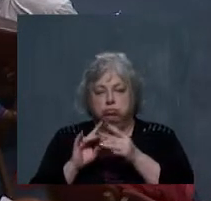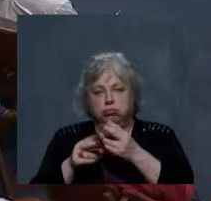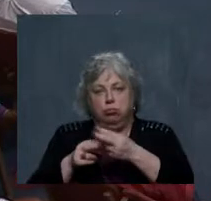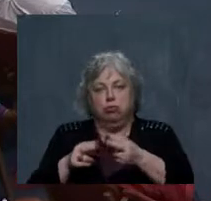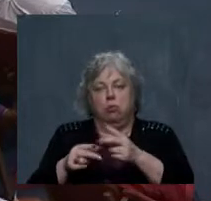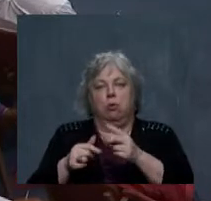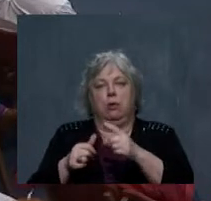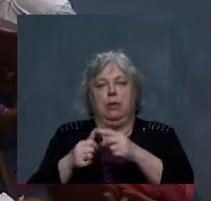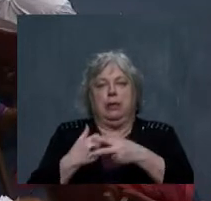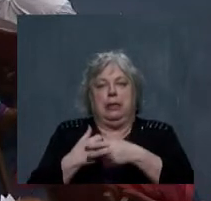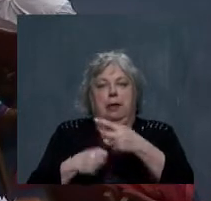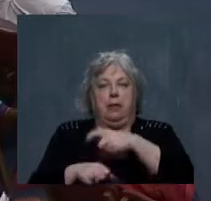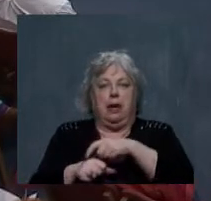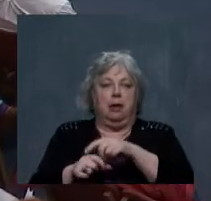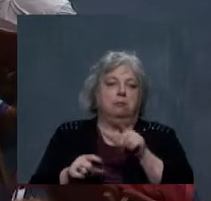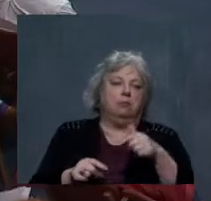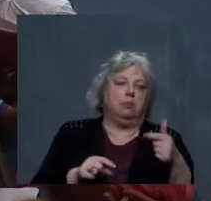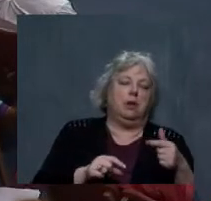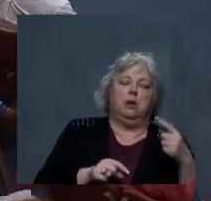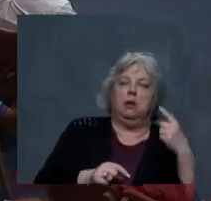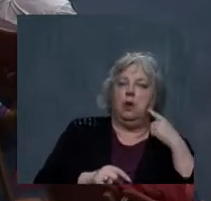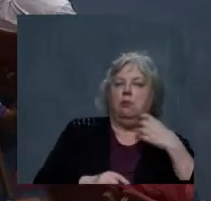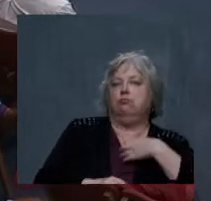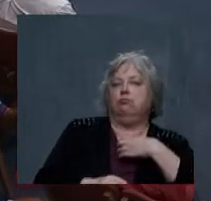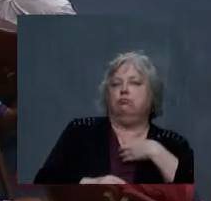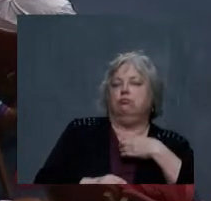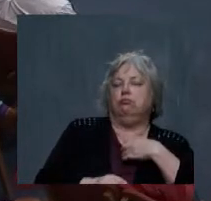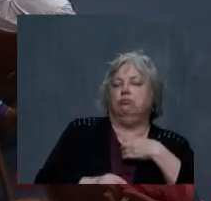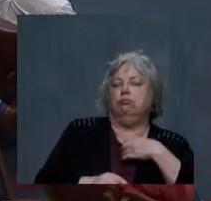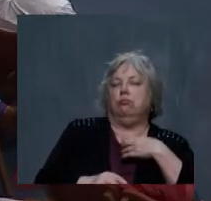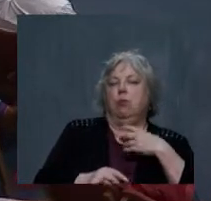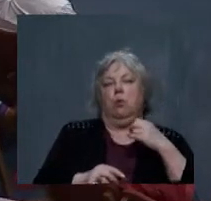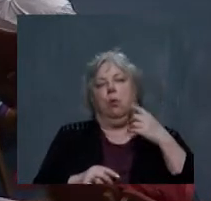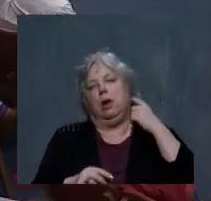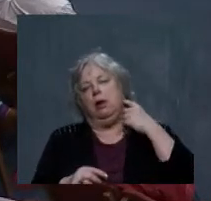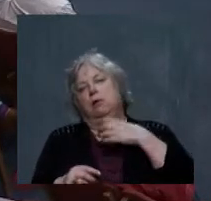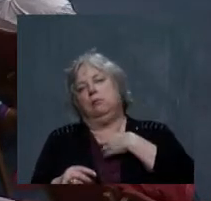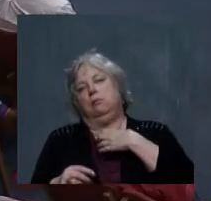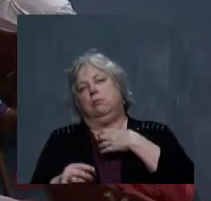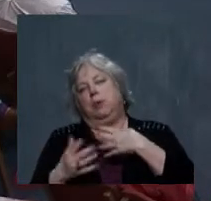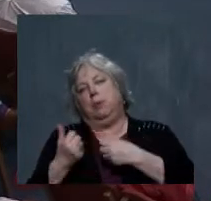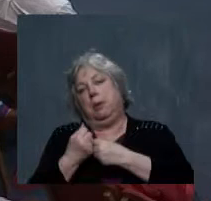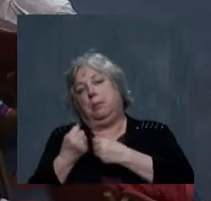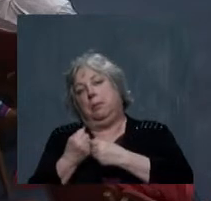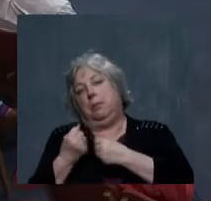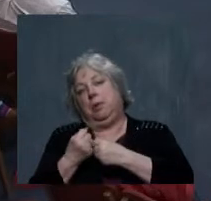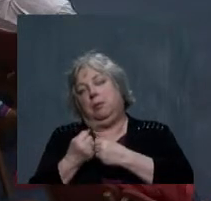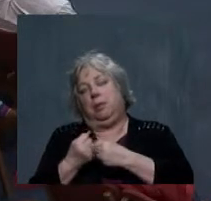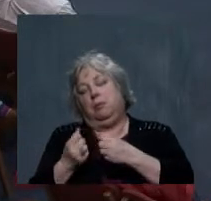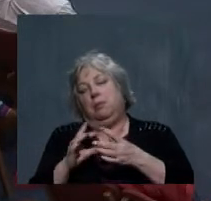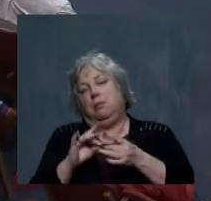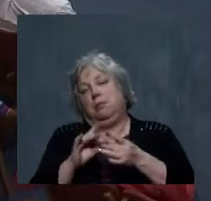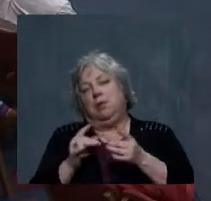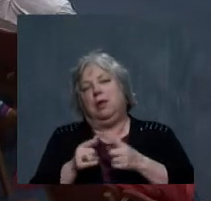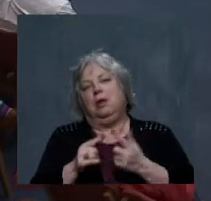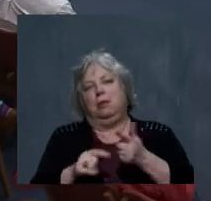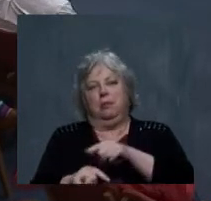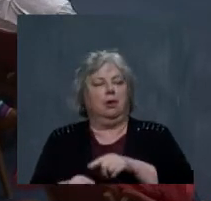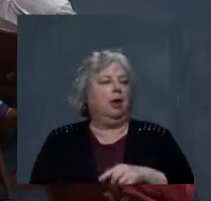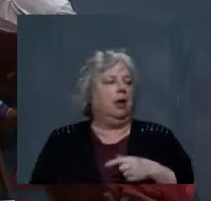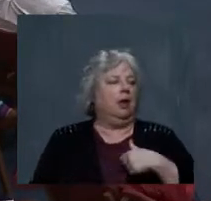first to those that are speaking for. So, okay, well, I'm going to go ahead and speak first, okay. And then